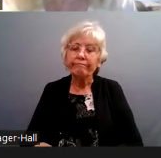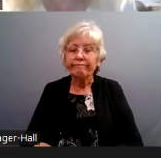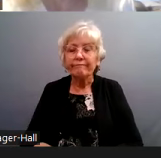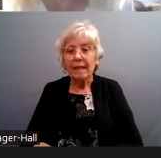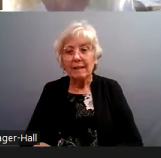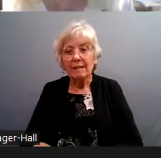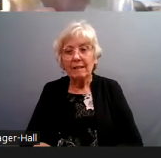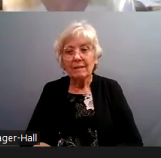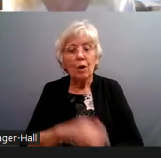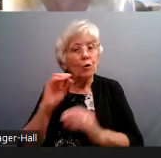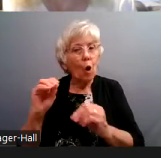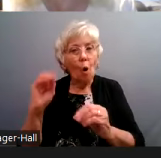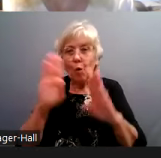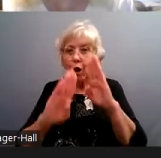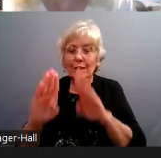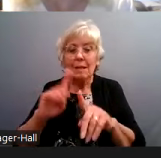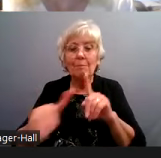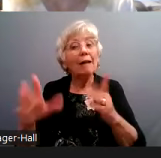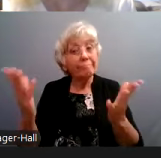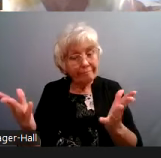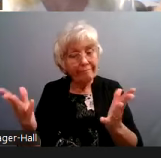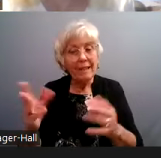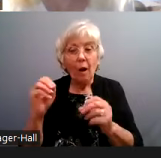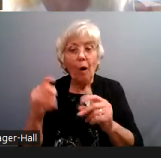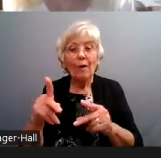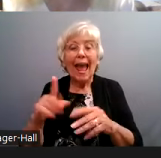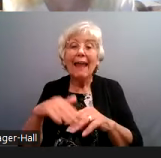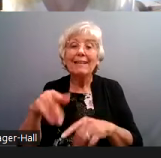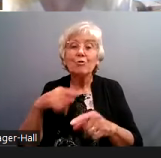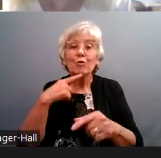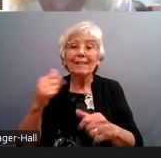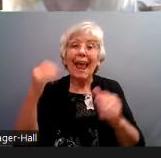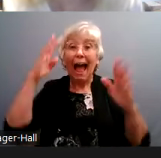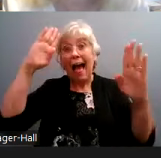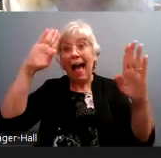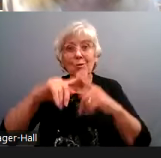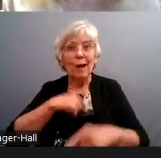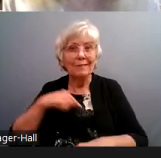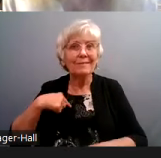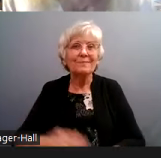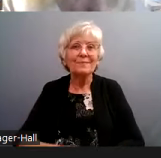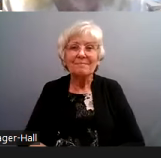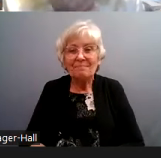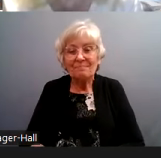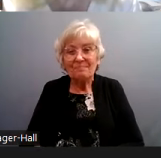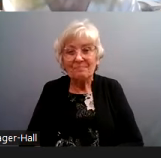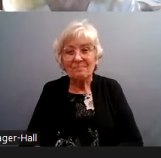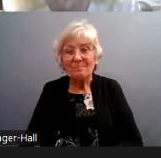So no worries, but you got to at least say hi to all of us.